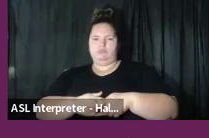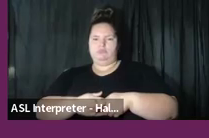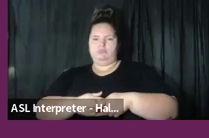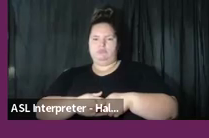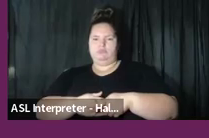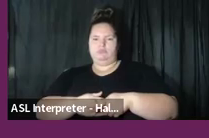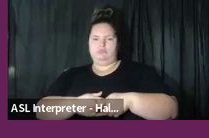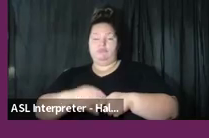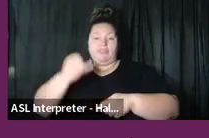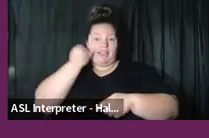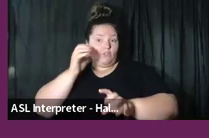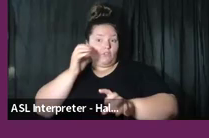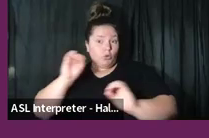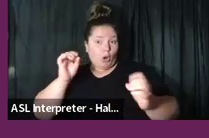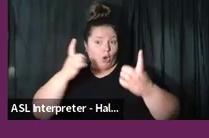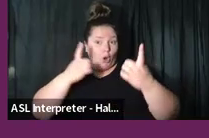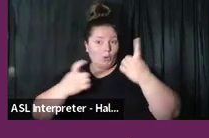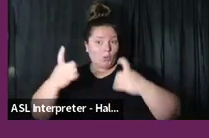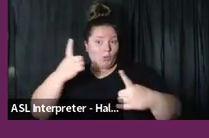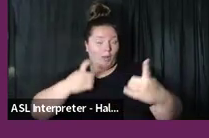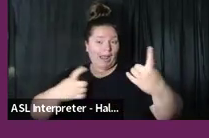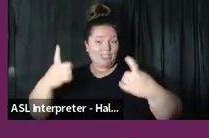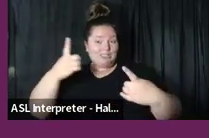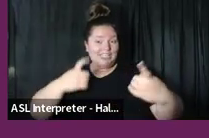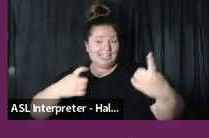If there's no questions or anything,